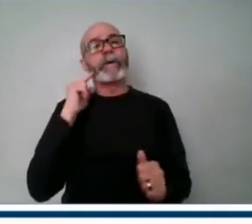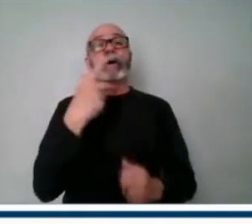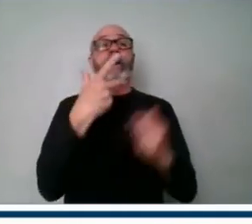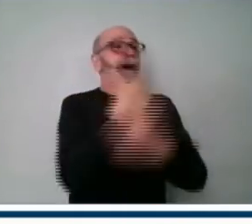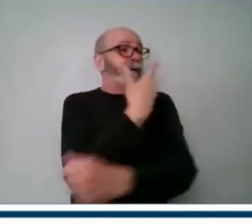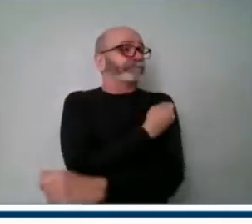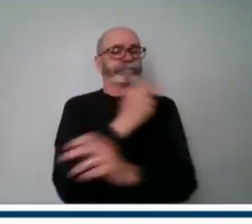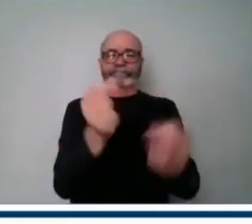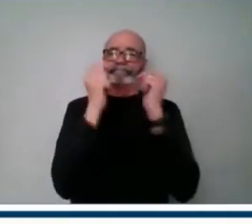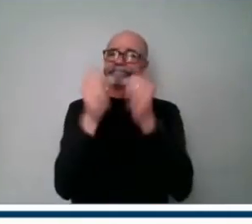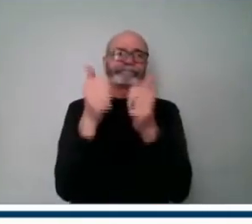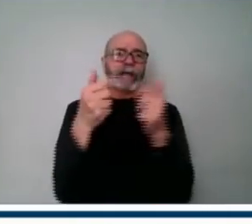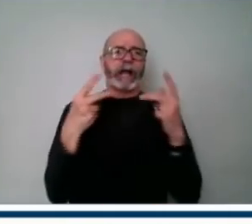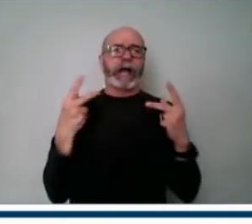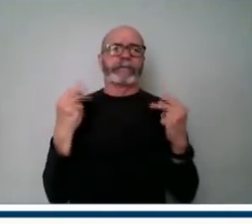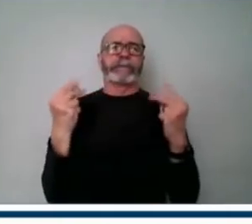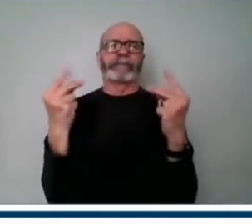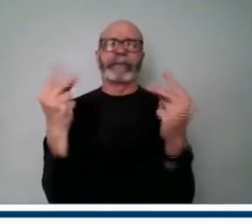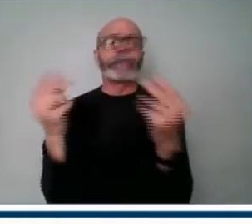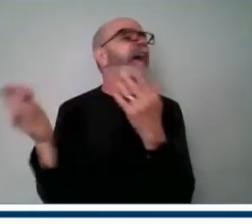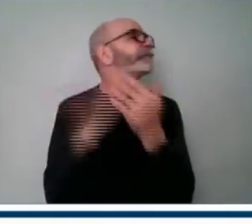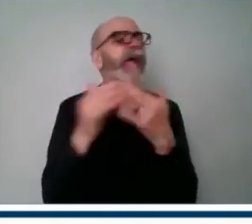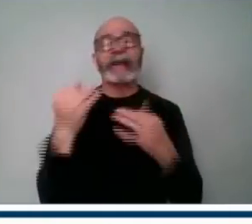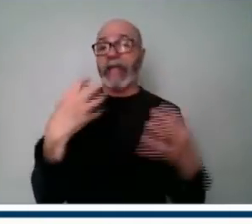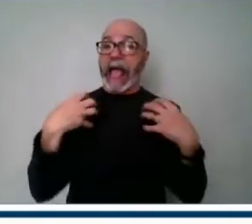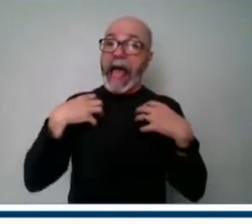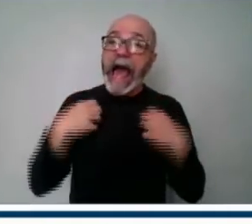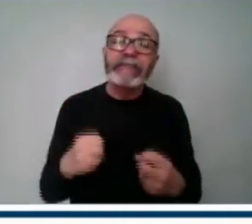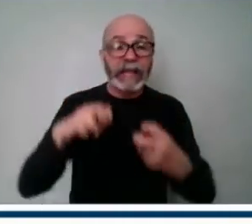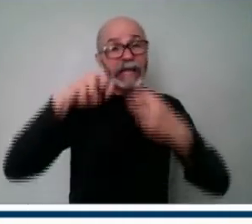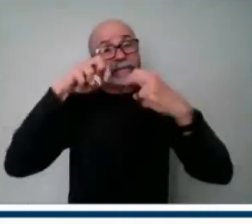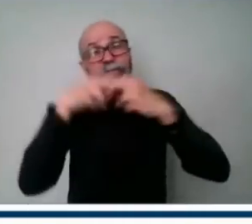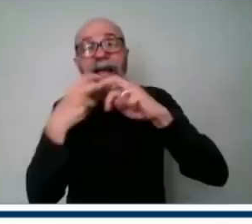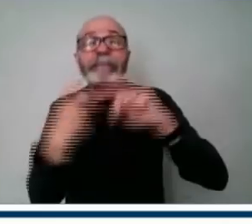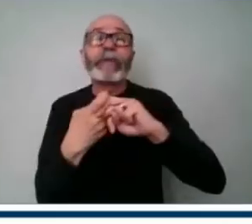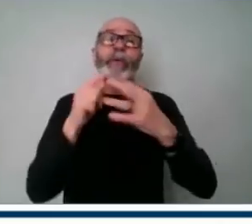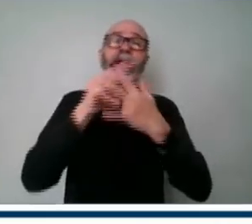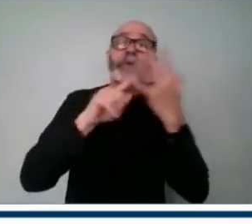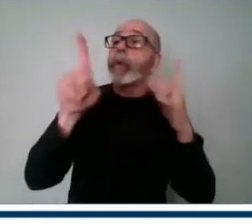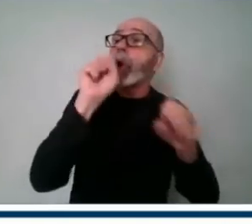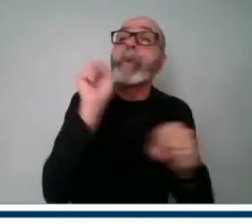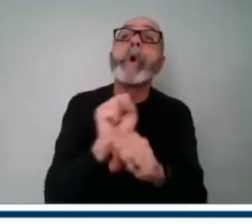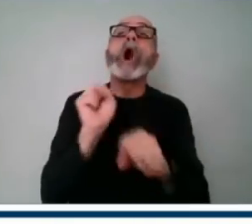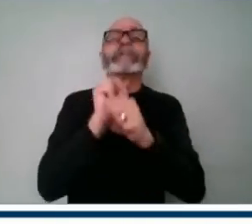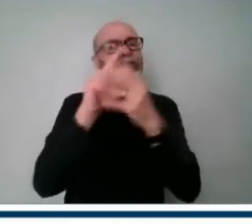status, regardless of what work they do, get the most number of people immunized as quickly as we can.